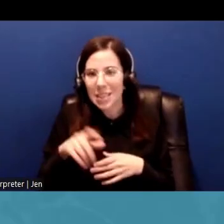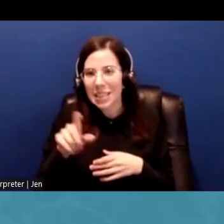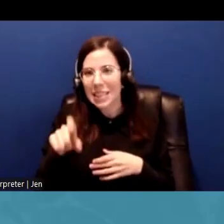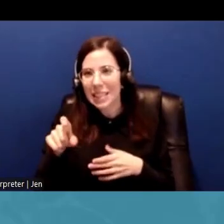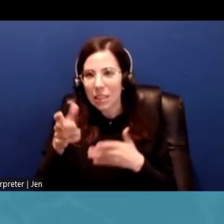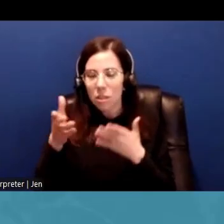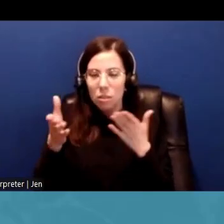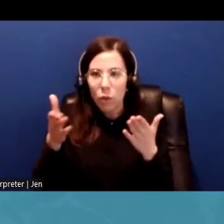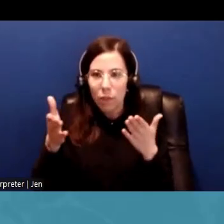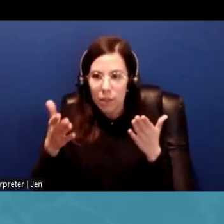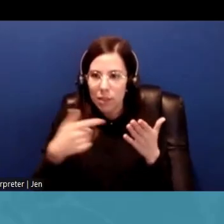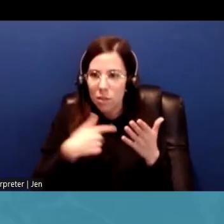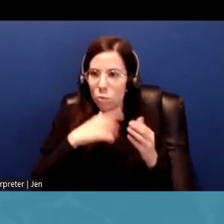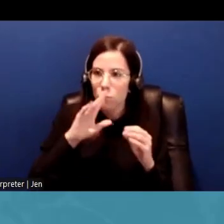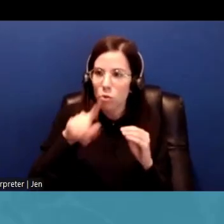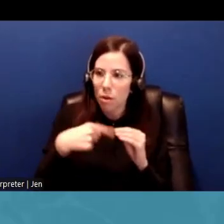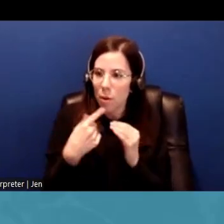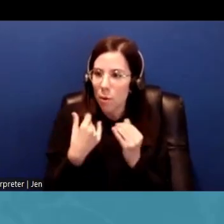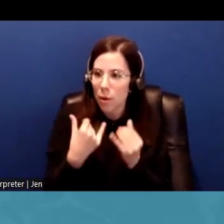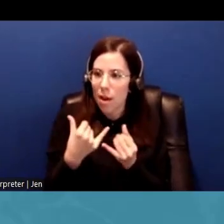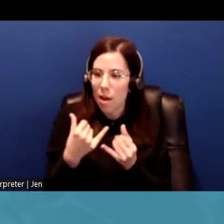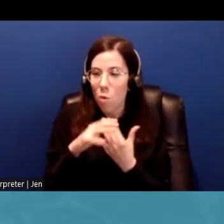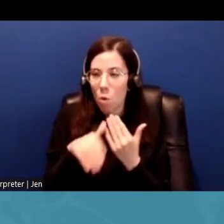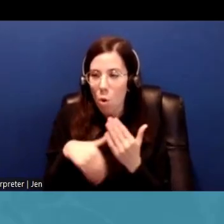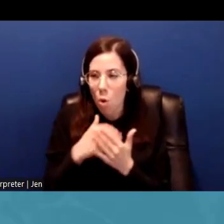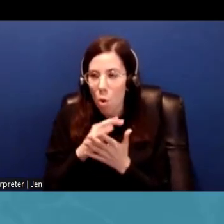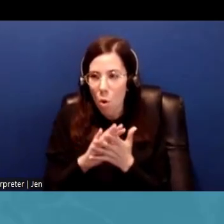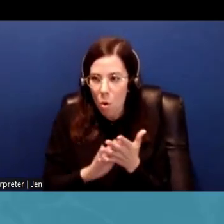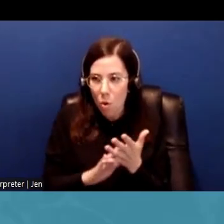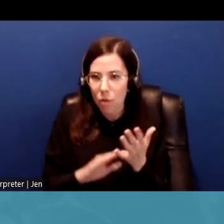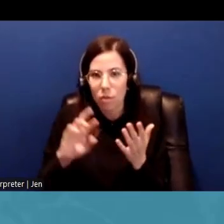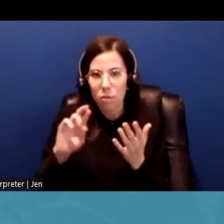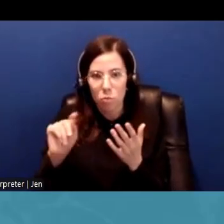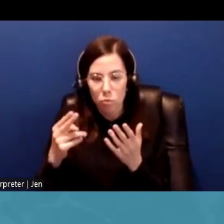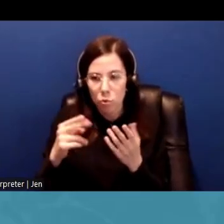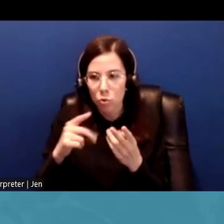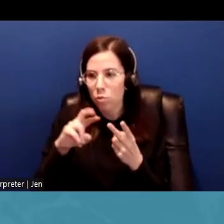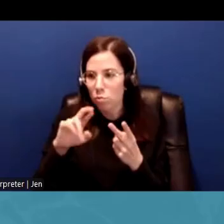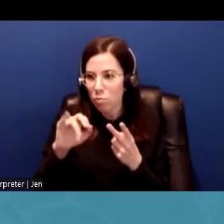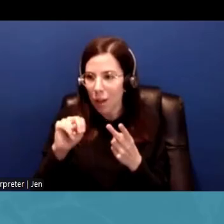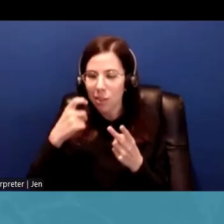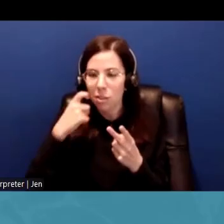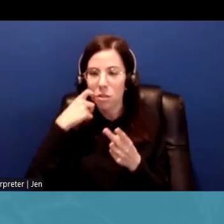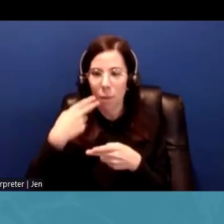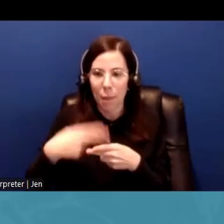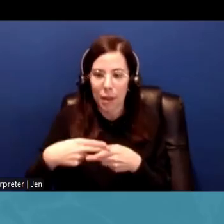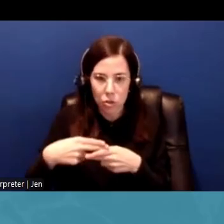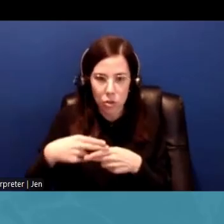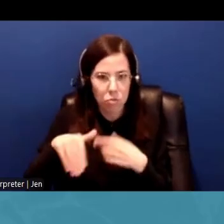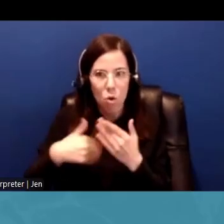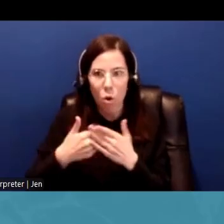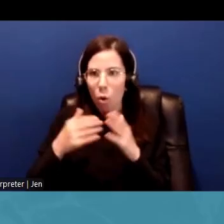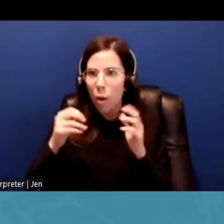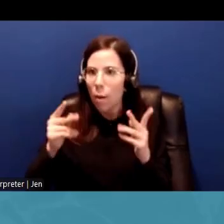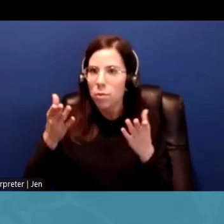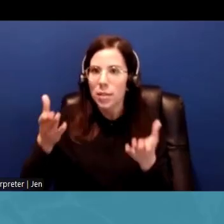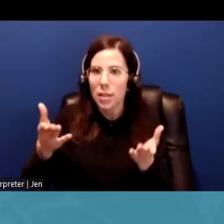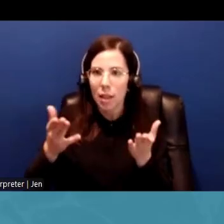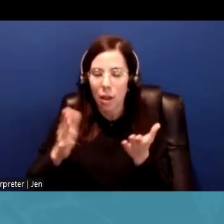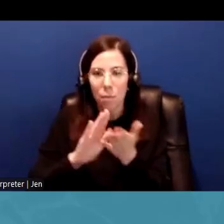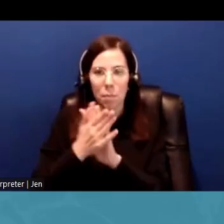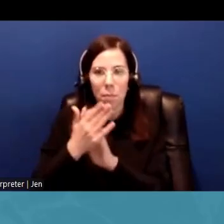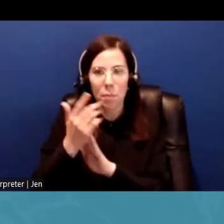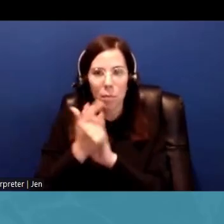that we were talking about today, right? All the things that Ruth and Ryan were talking about, all those different opportunities for